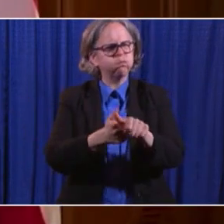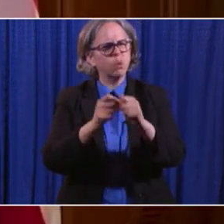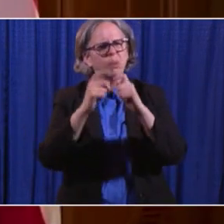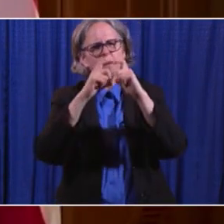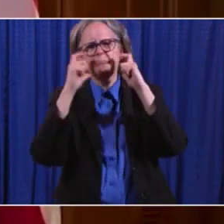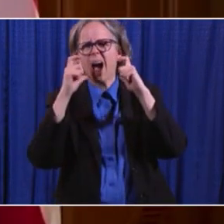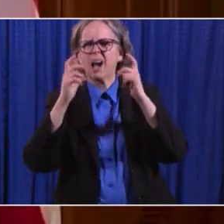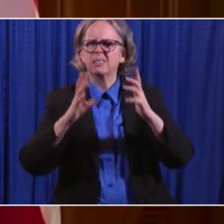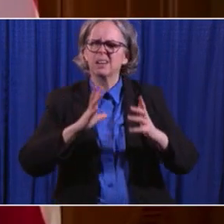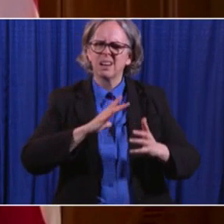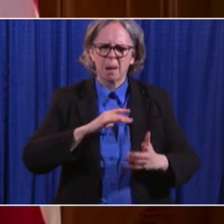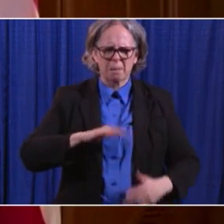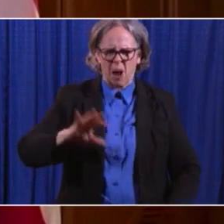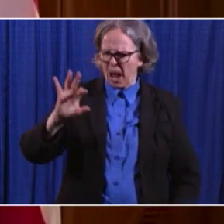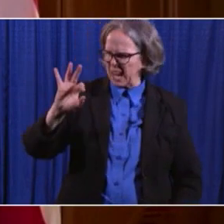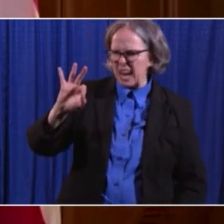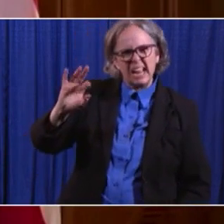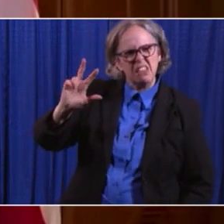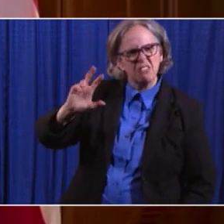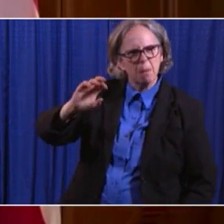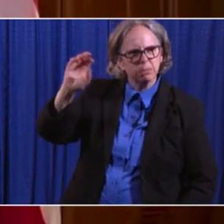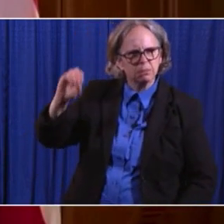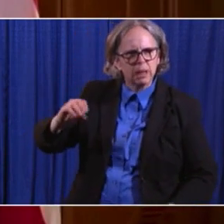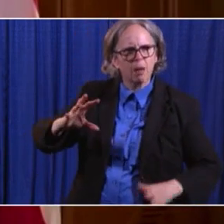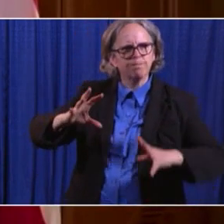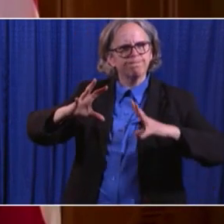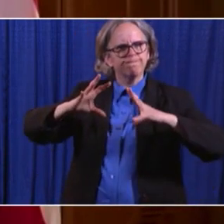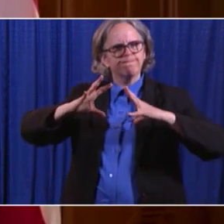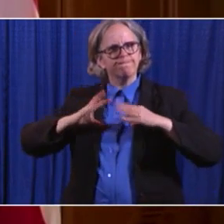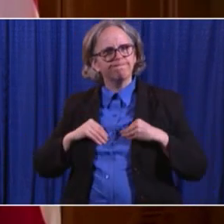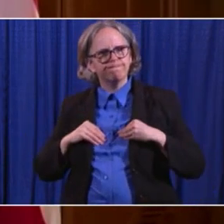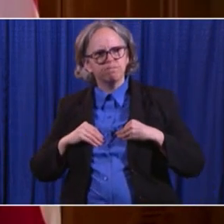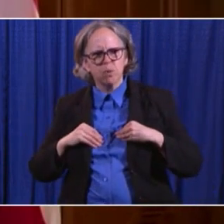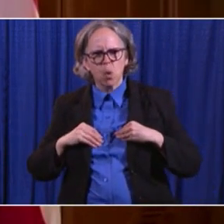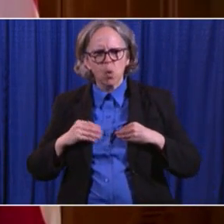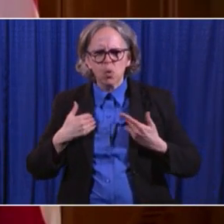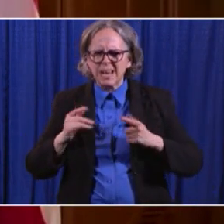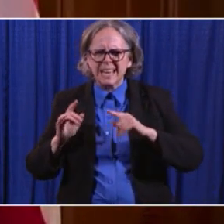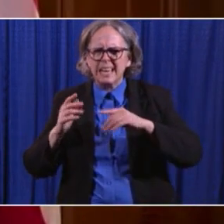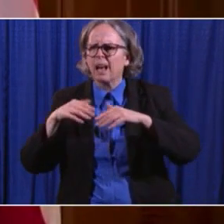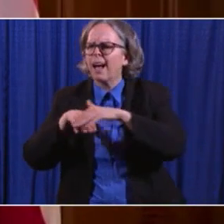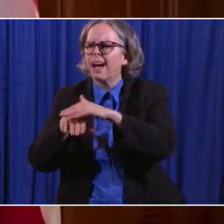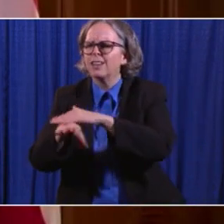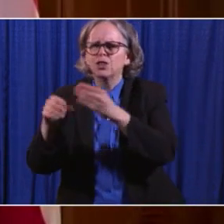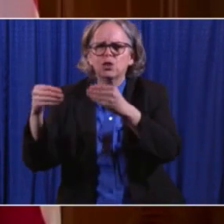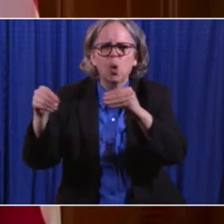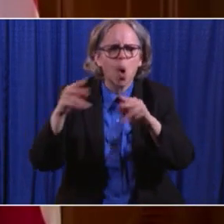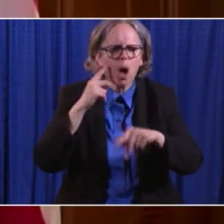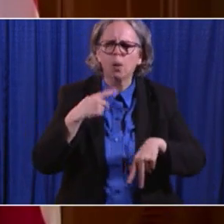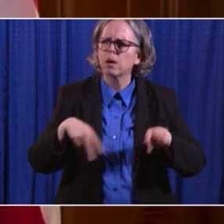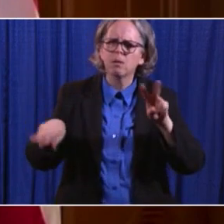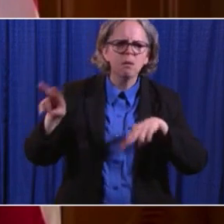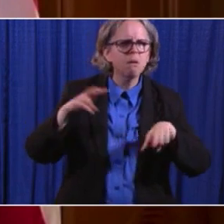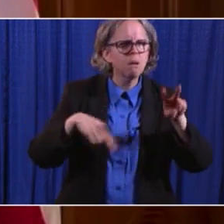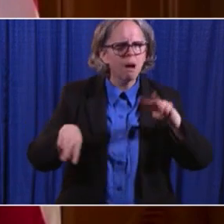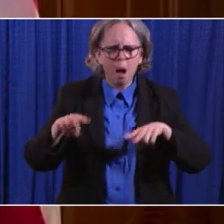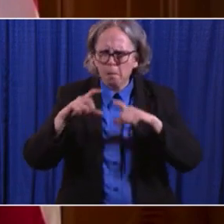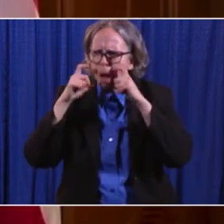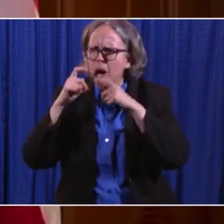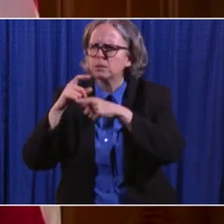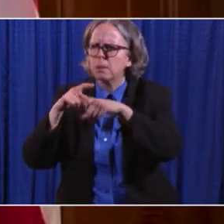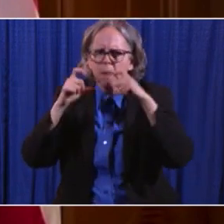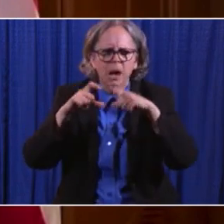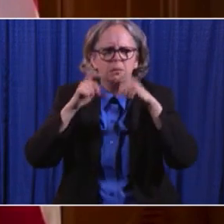93, 94% of people in our retail establishments who are wearing a mask. That is